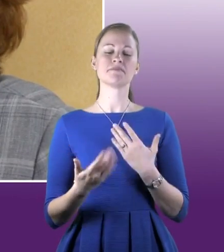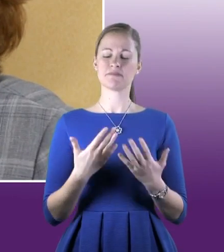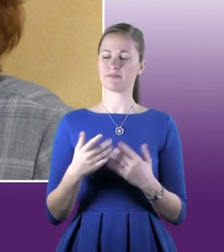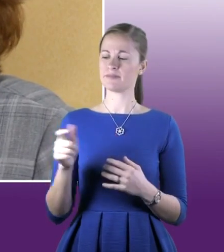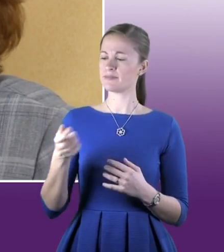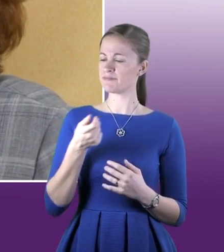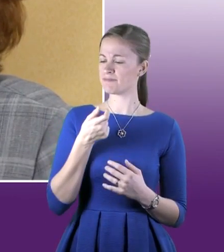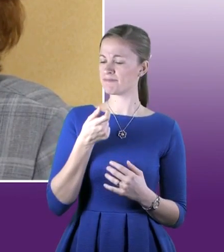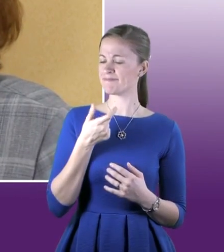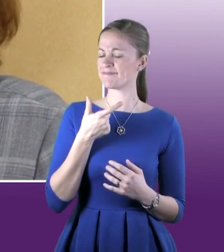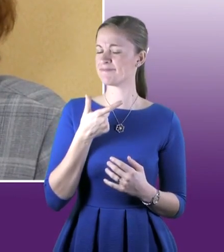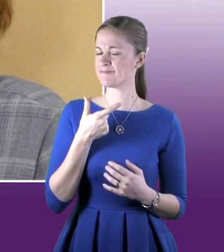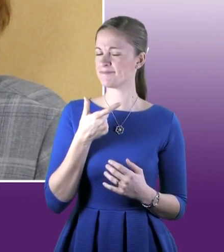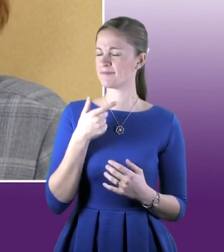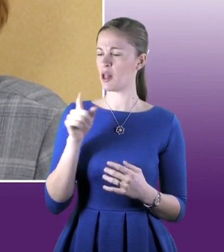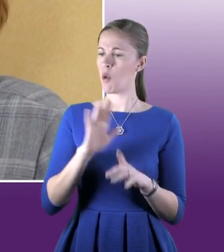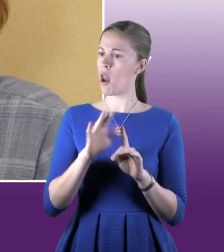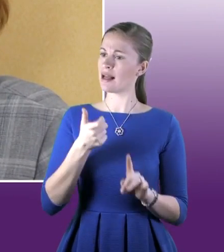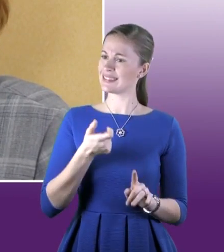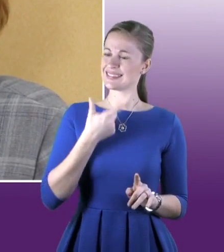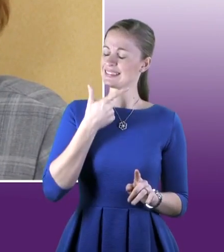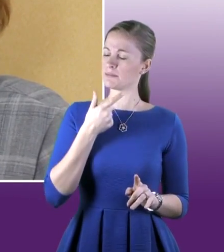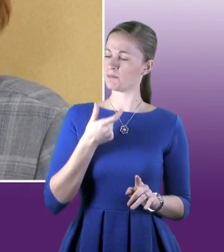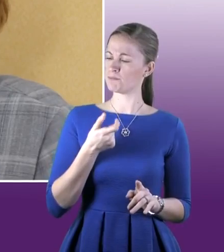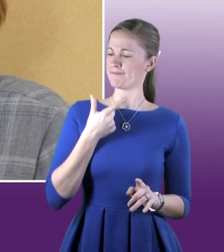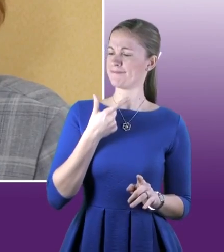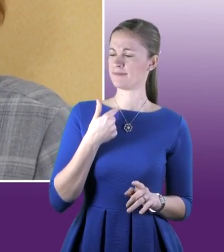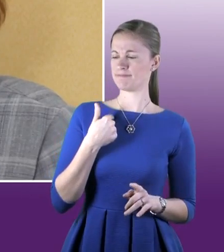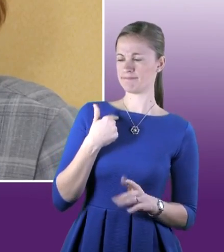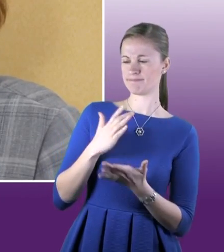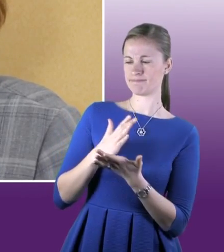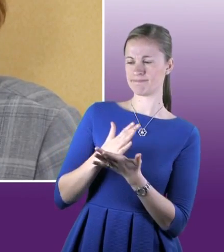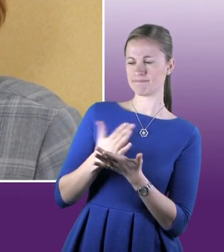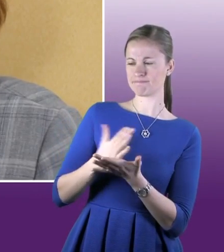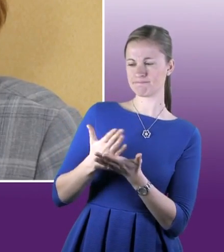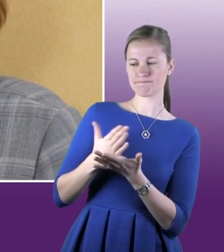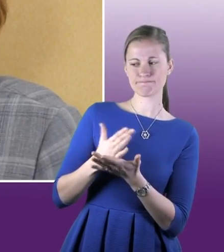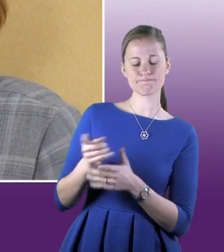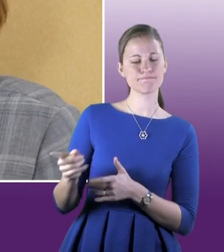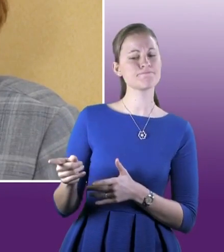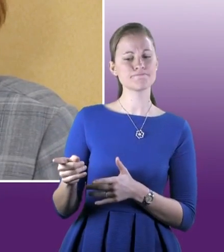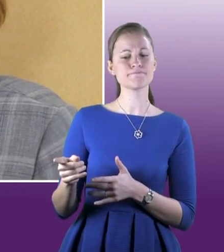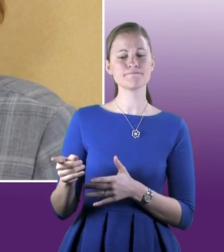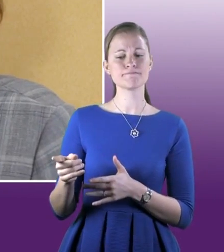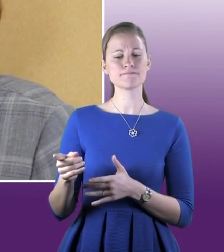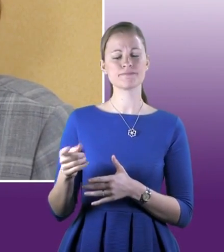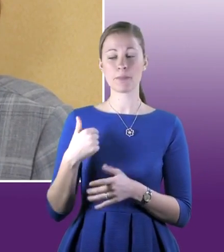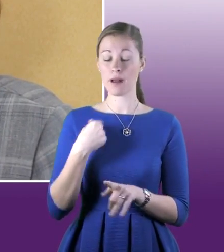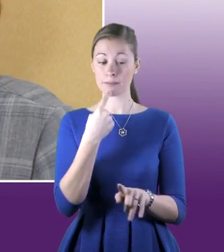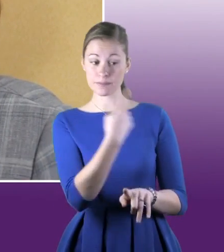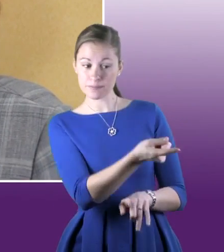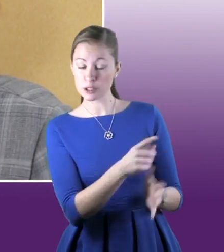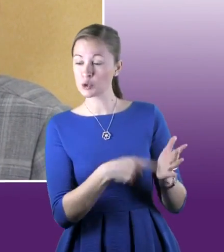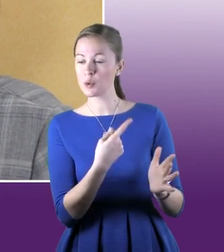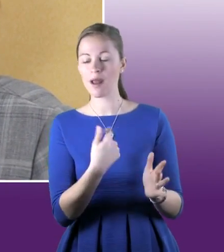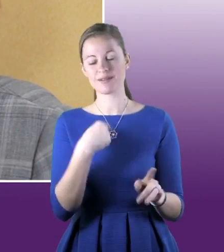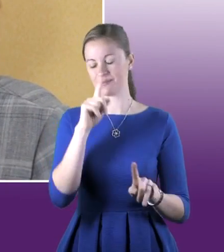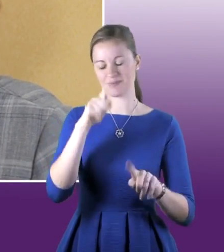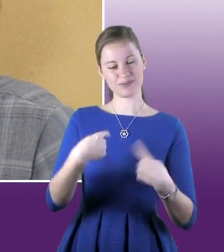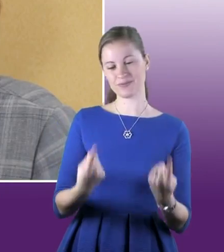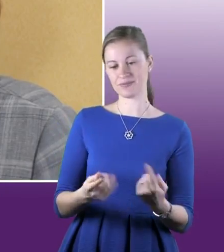had a smile that didn't reach his eyes. And it didn't convince me at all. But I couldn't tell her that, could